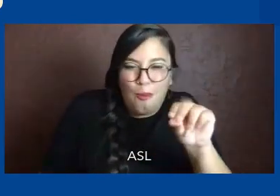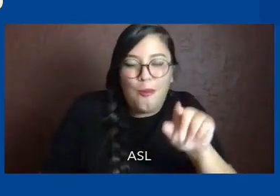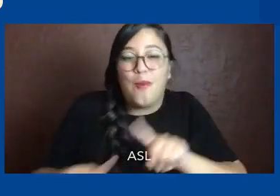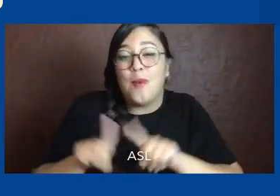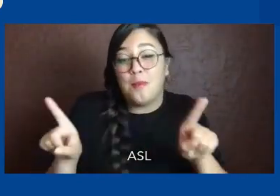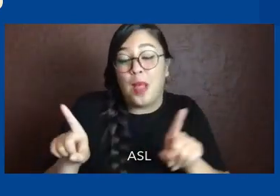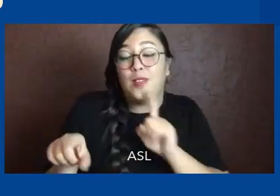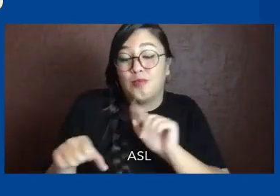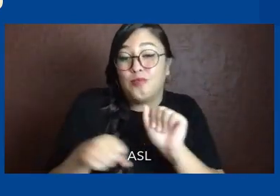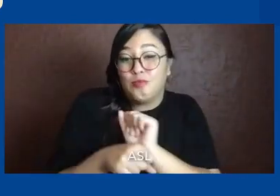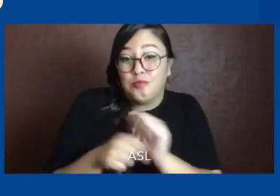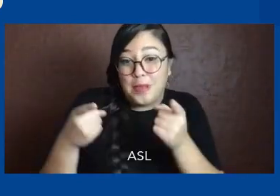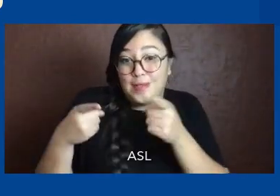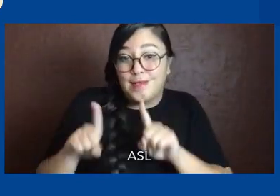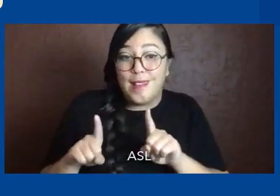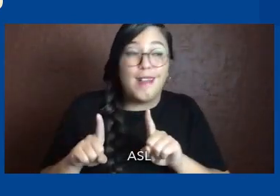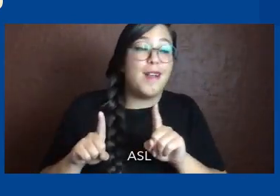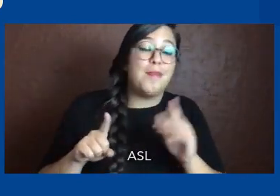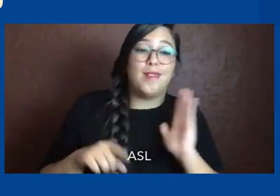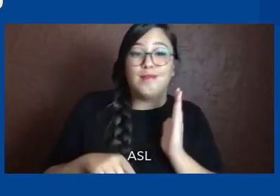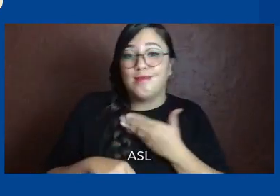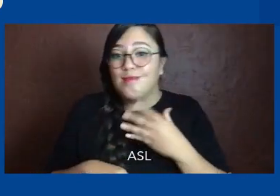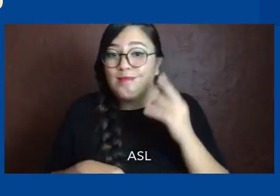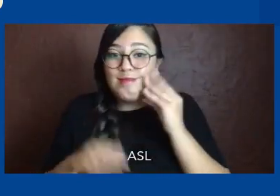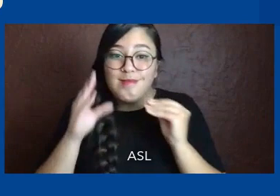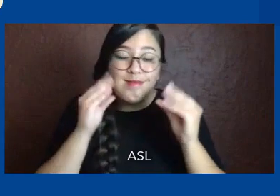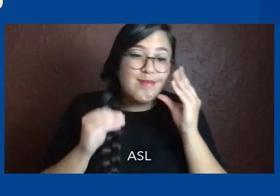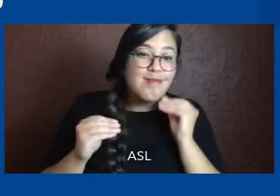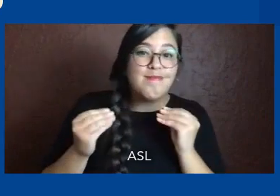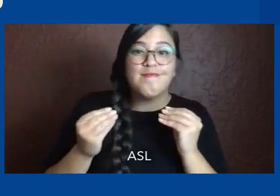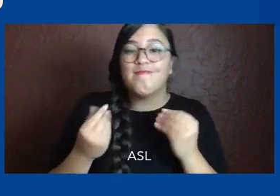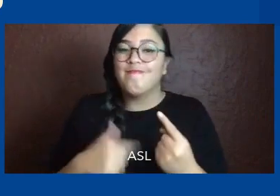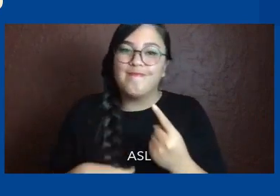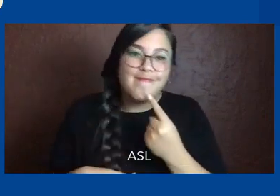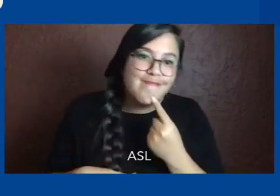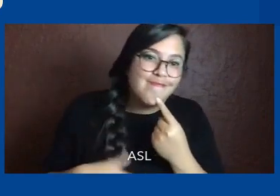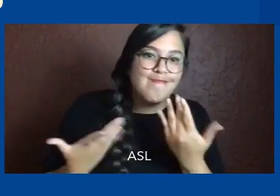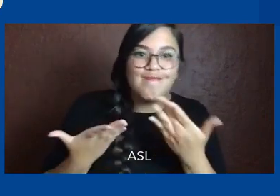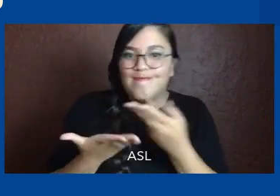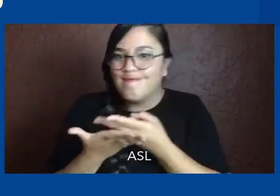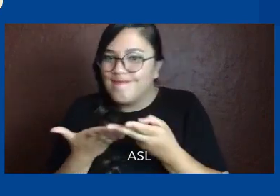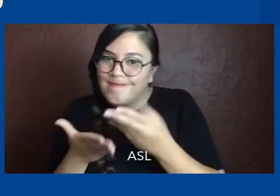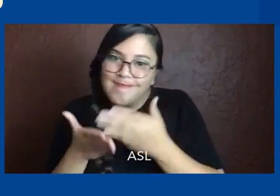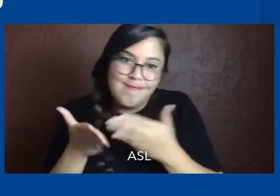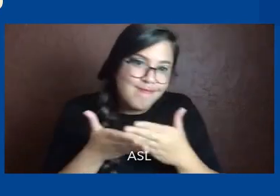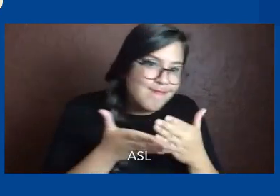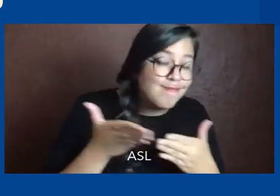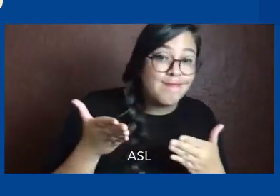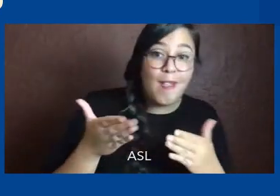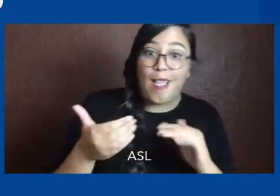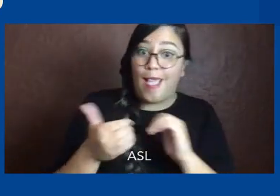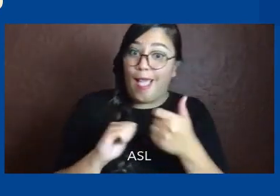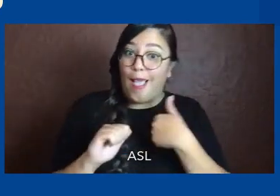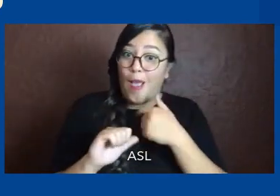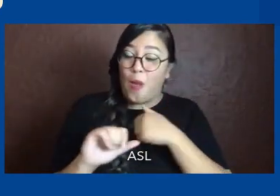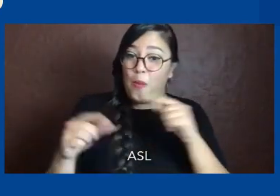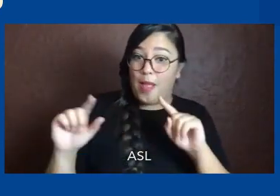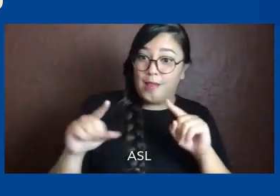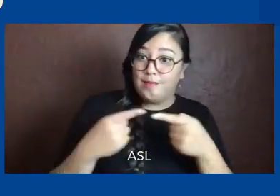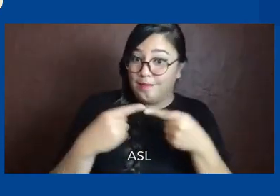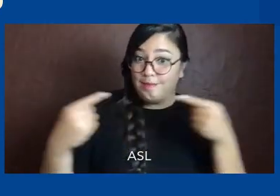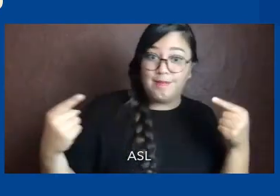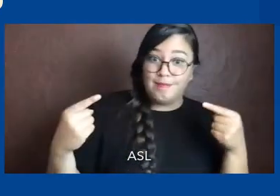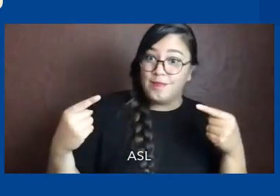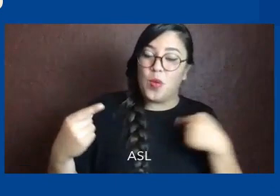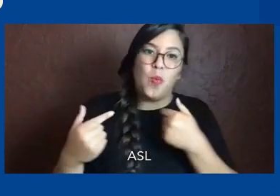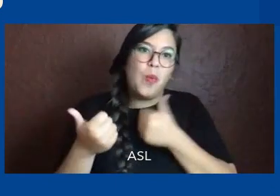ways. And then we counter that by trying to buttress ourselves in other ways and saying, okay,